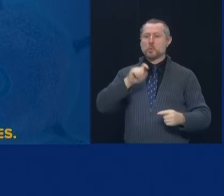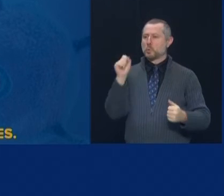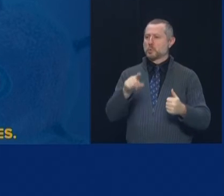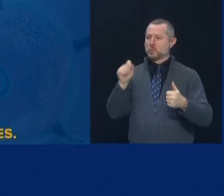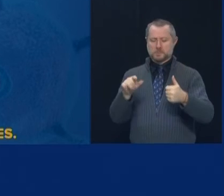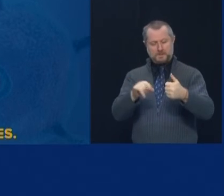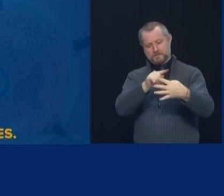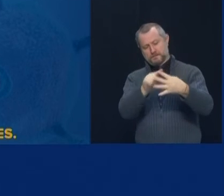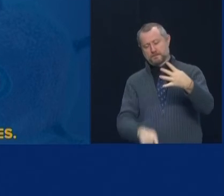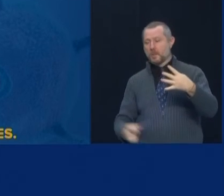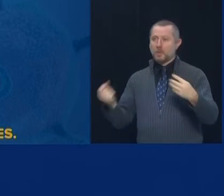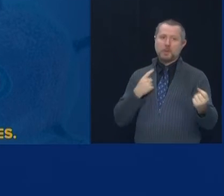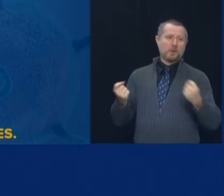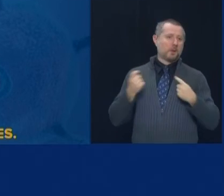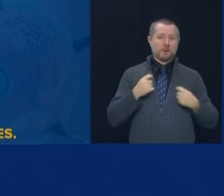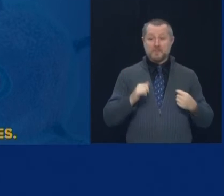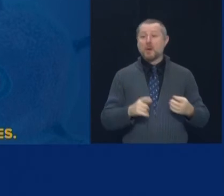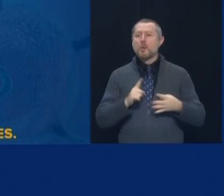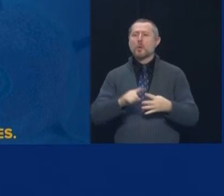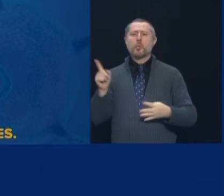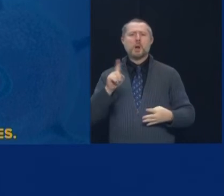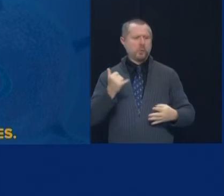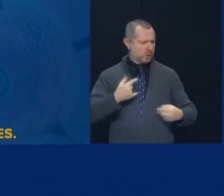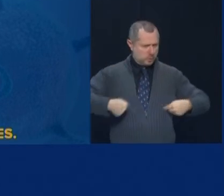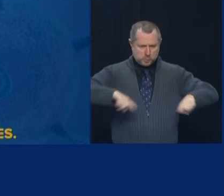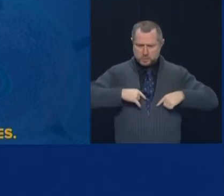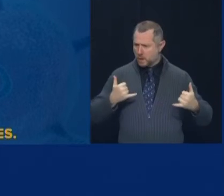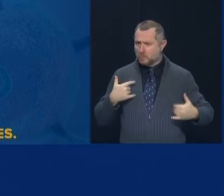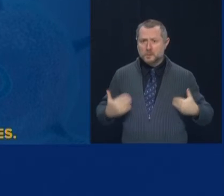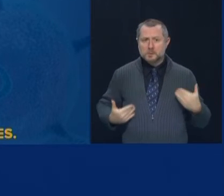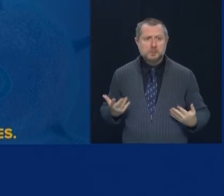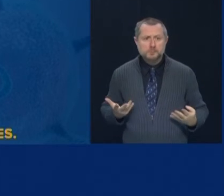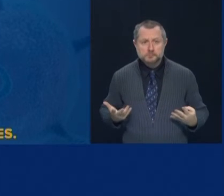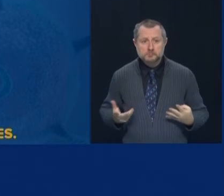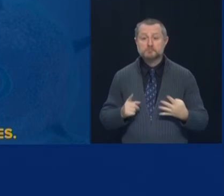are we in terms of COVID now?